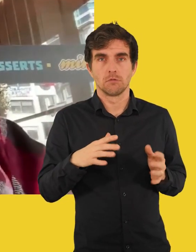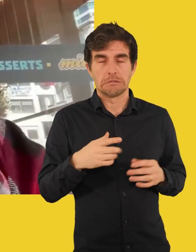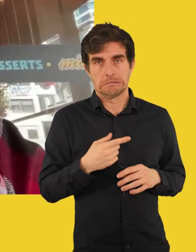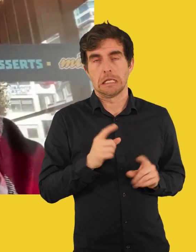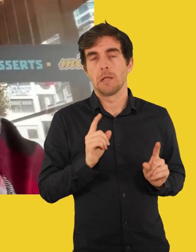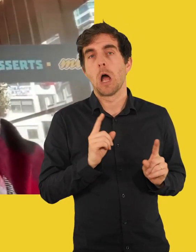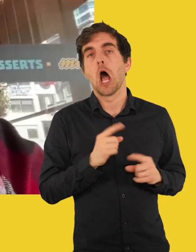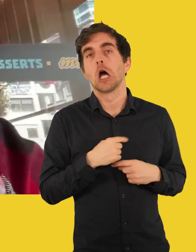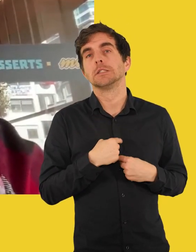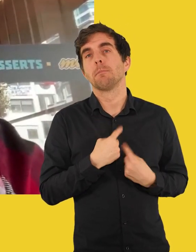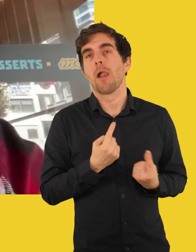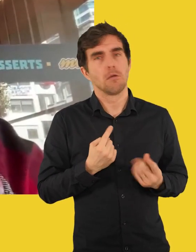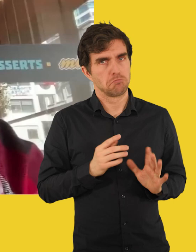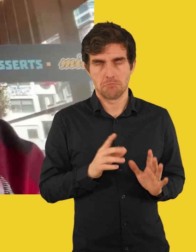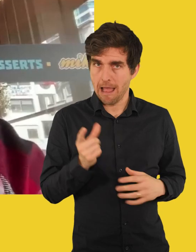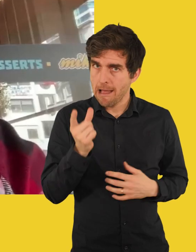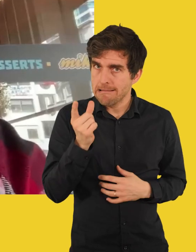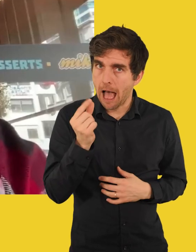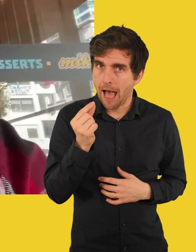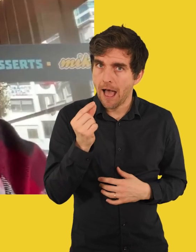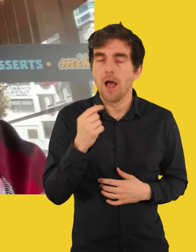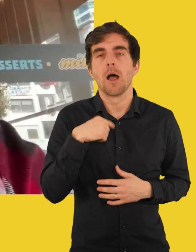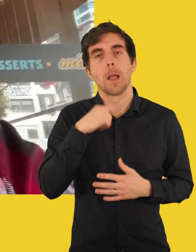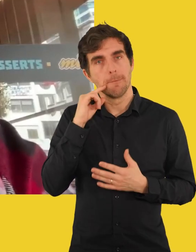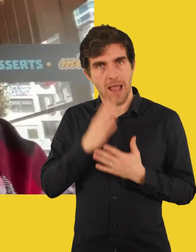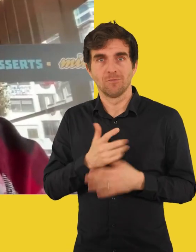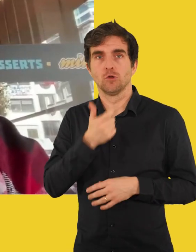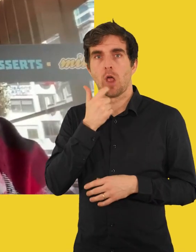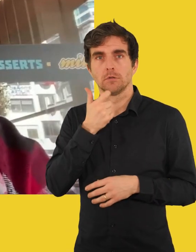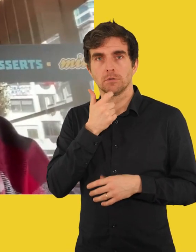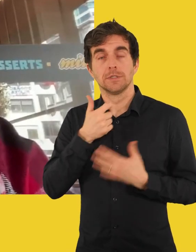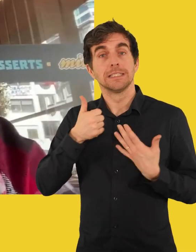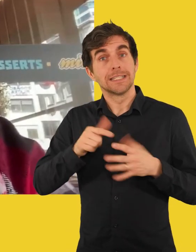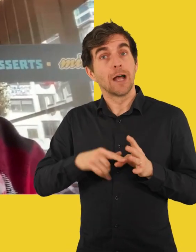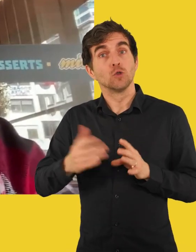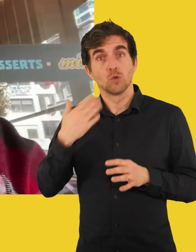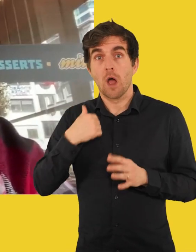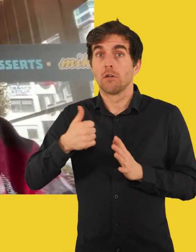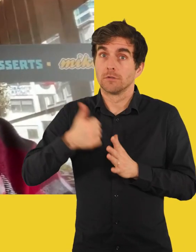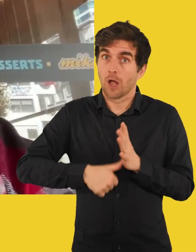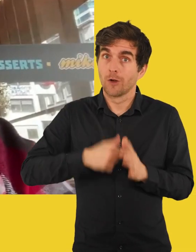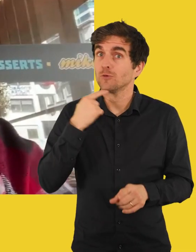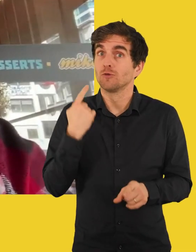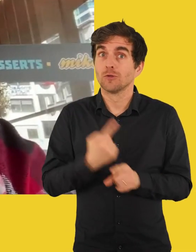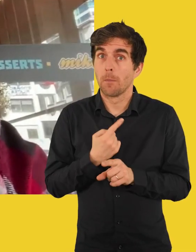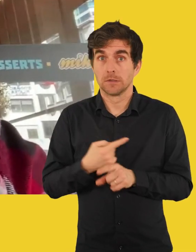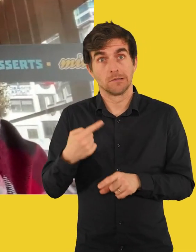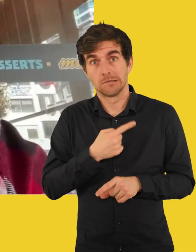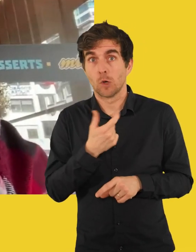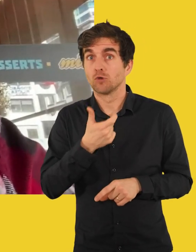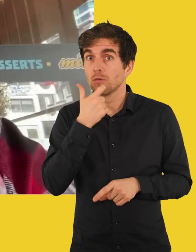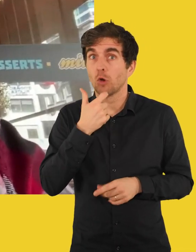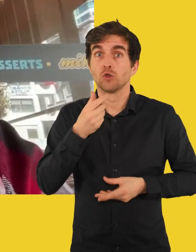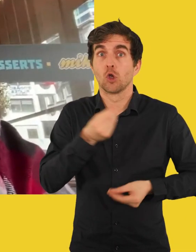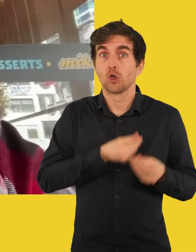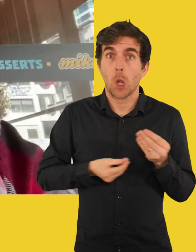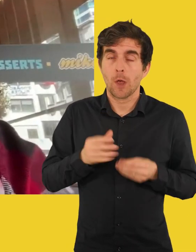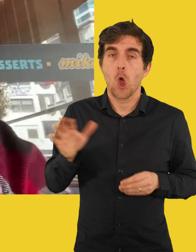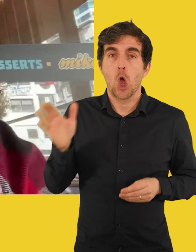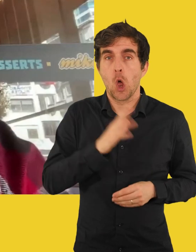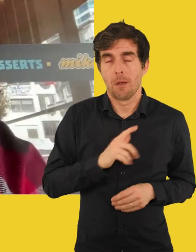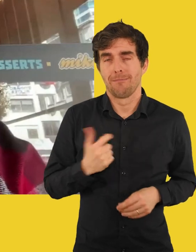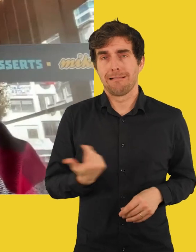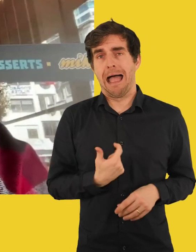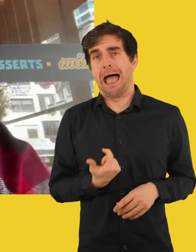is not to believe in impossible. We believe in the Doughnut. And 6 years ago, when I started speaking about